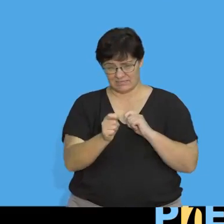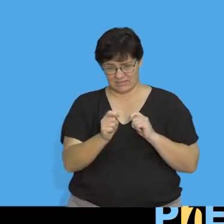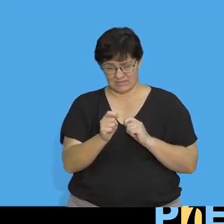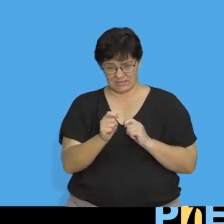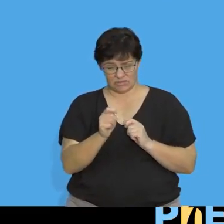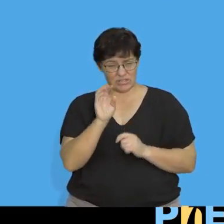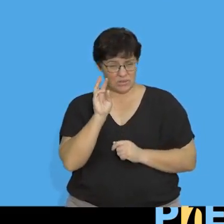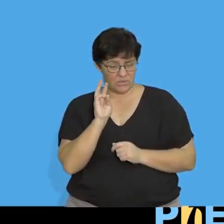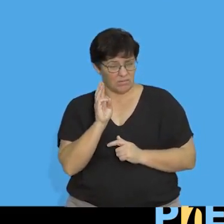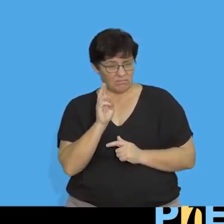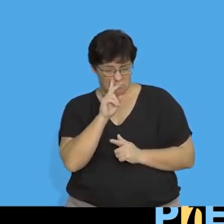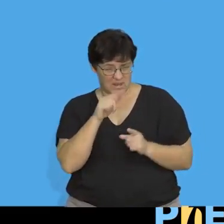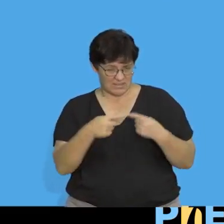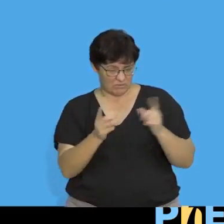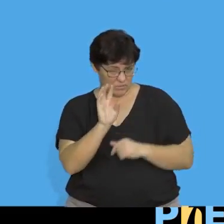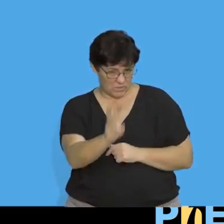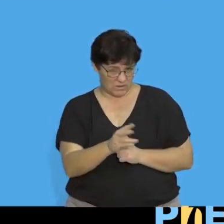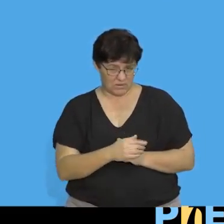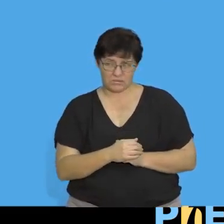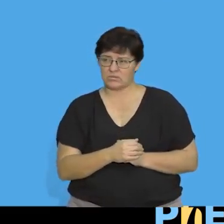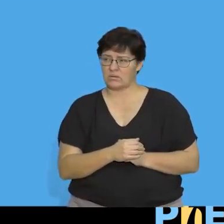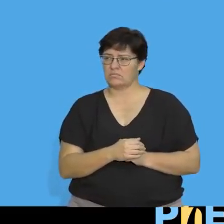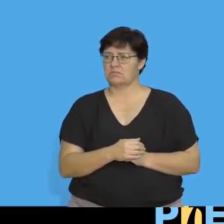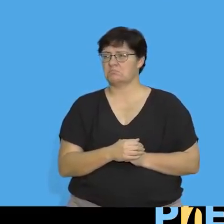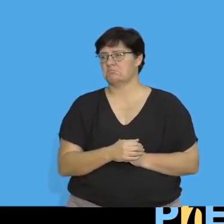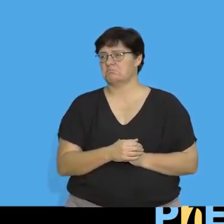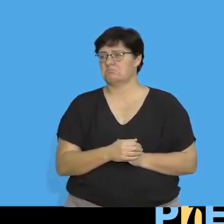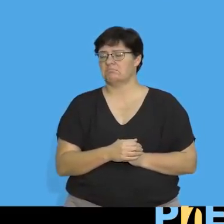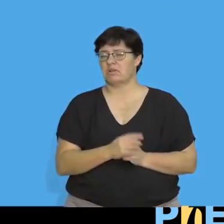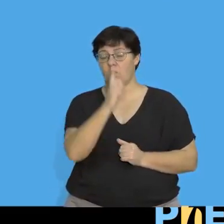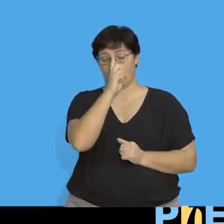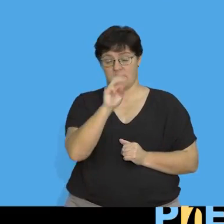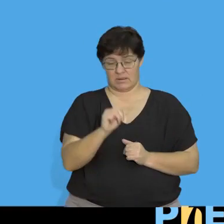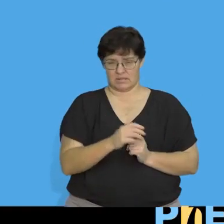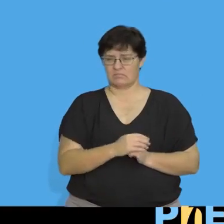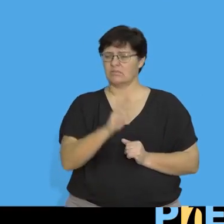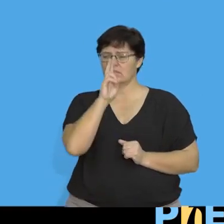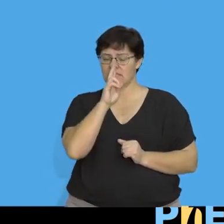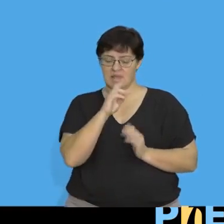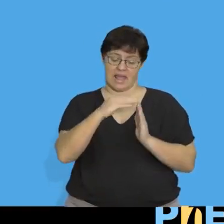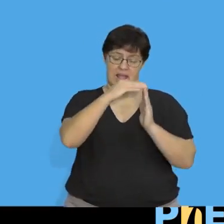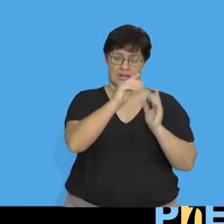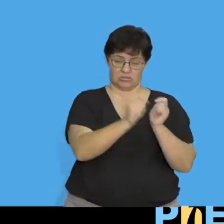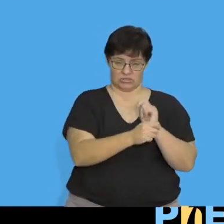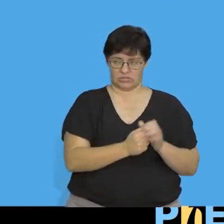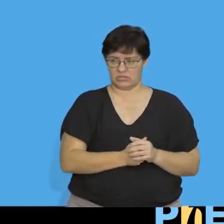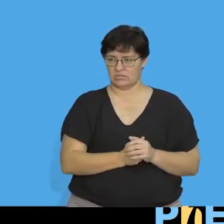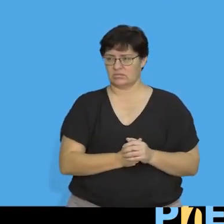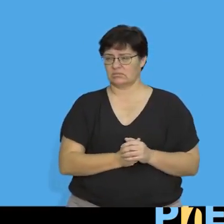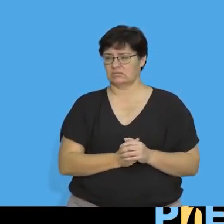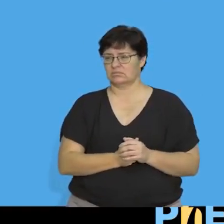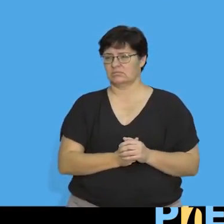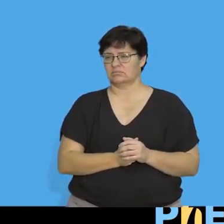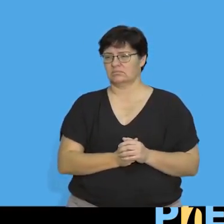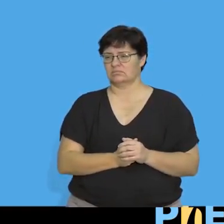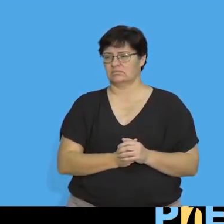this a bit longer, make it 1, and let's have a look at changing the angle. So I'm going to stop it for a minute,